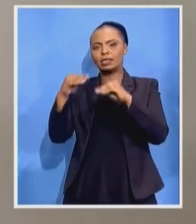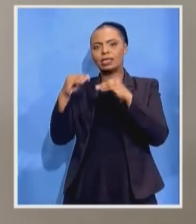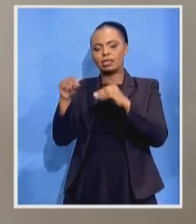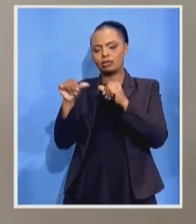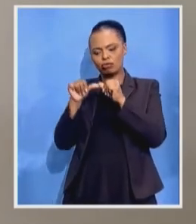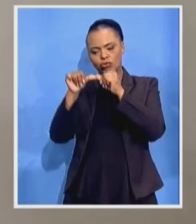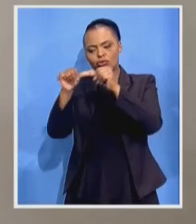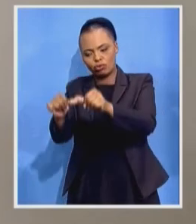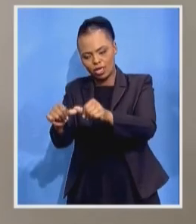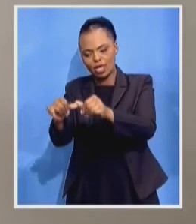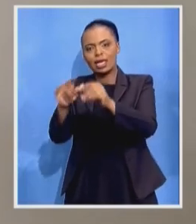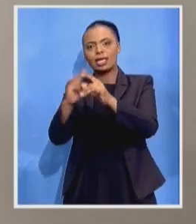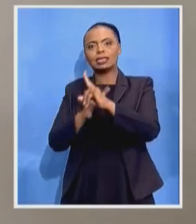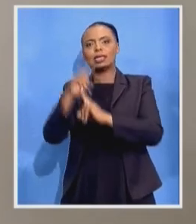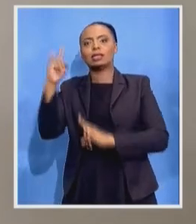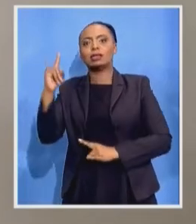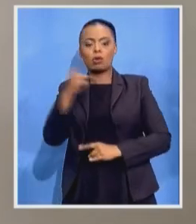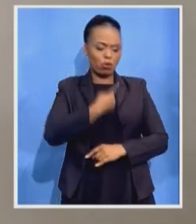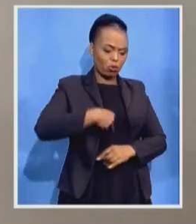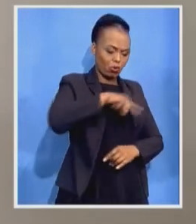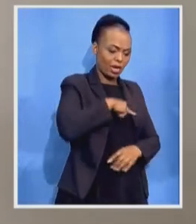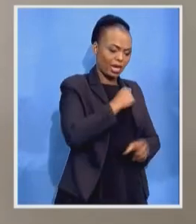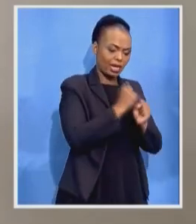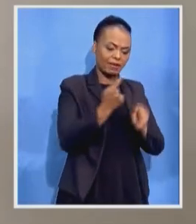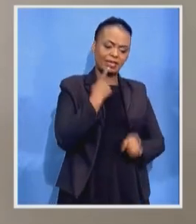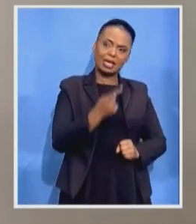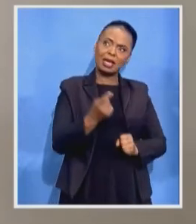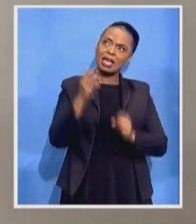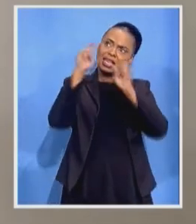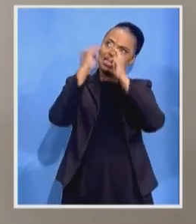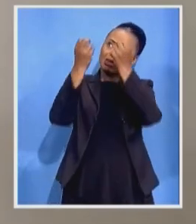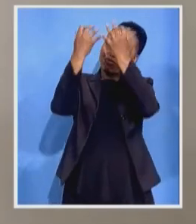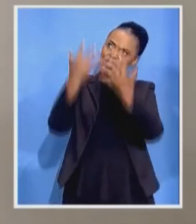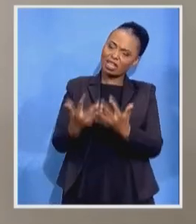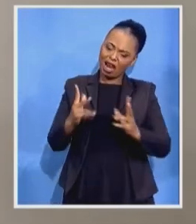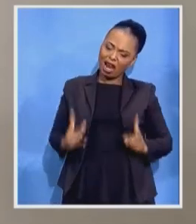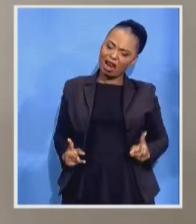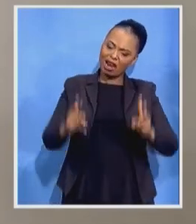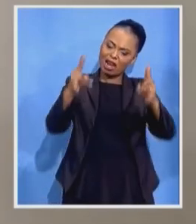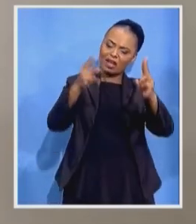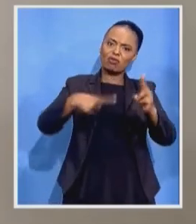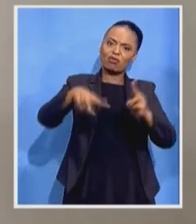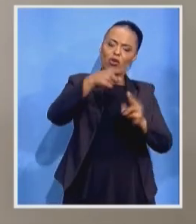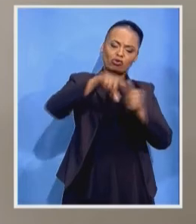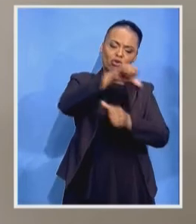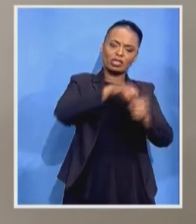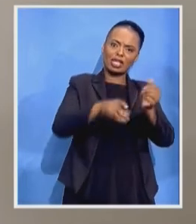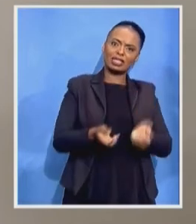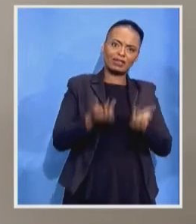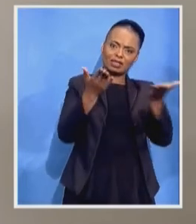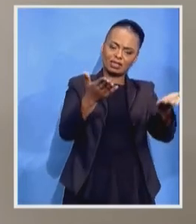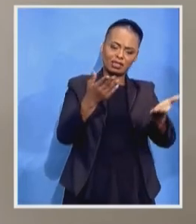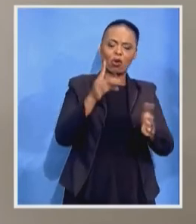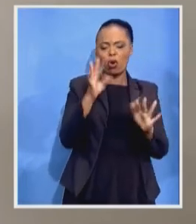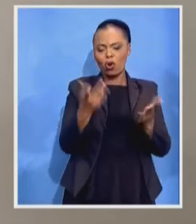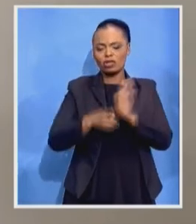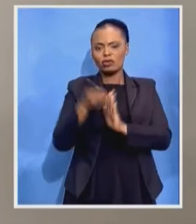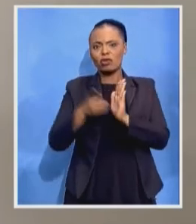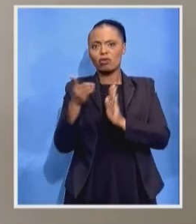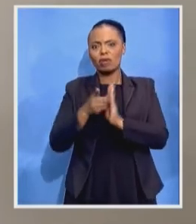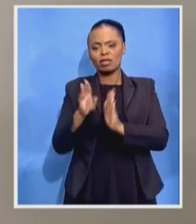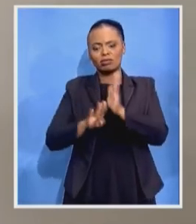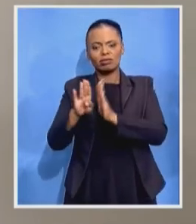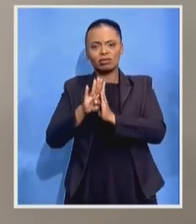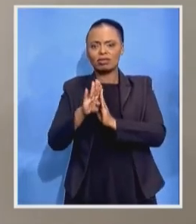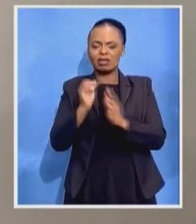National Treasury must cut the budgets for social services and other developmental imperatives. The budgeting